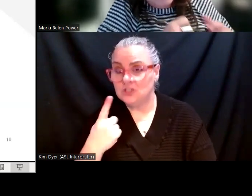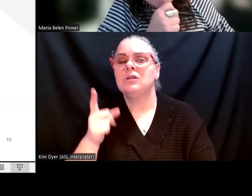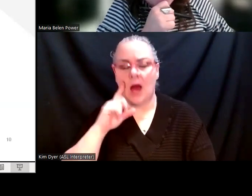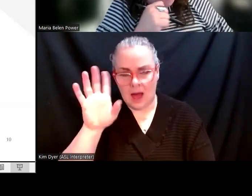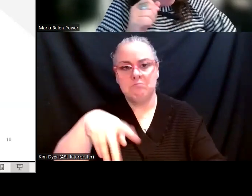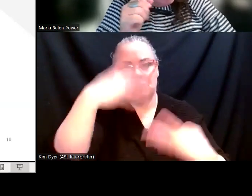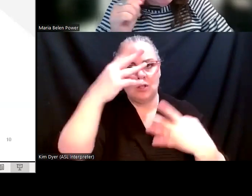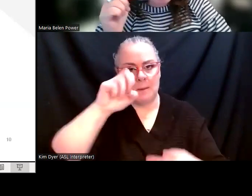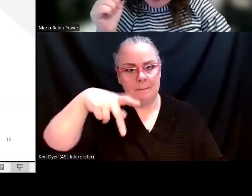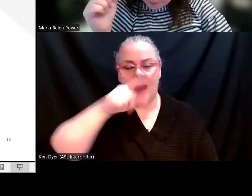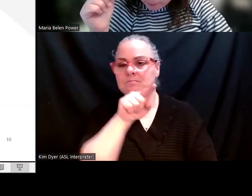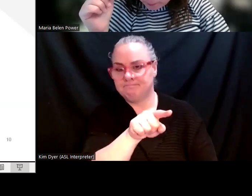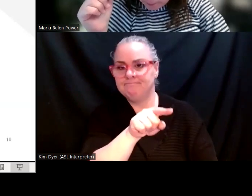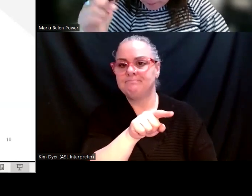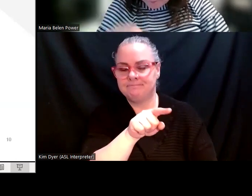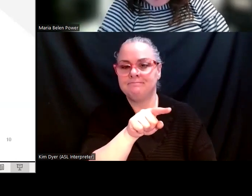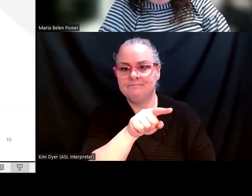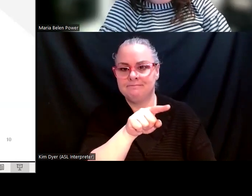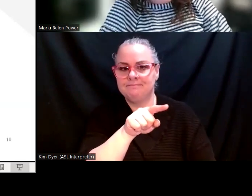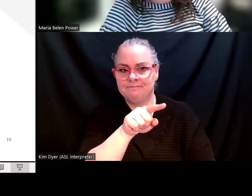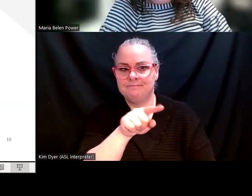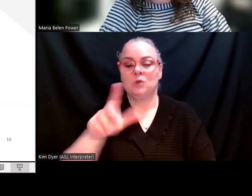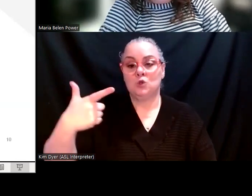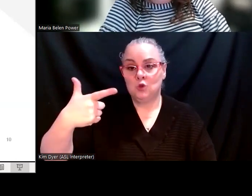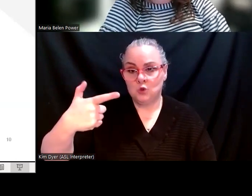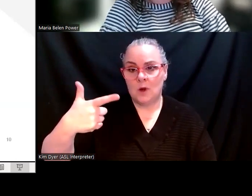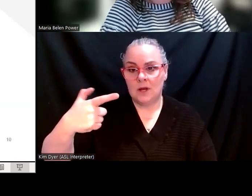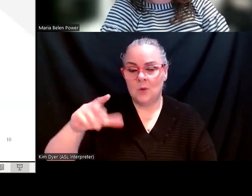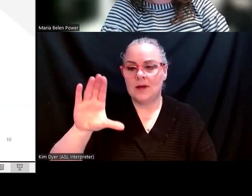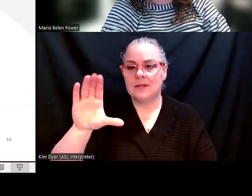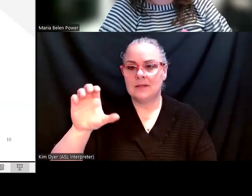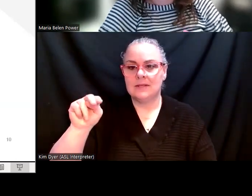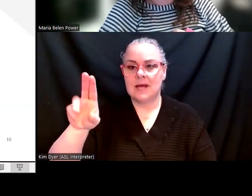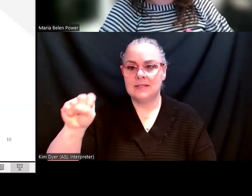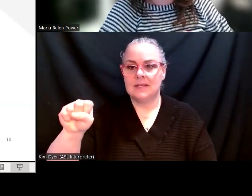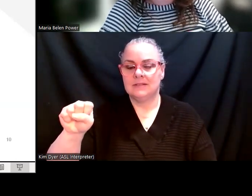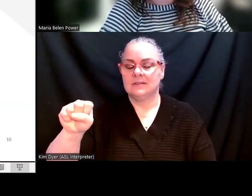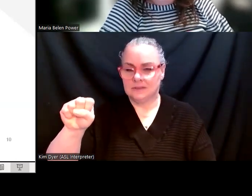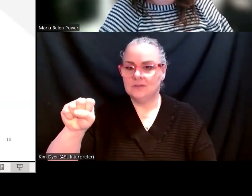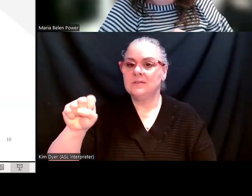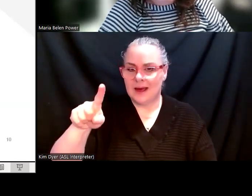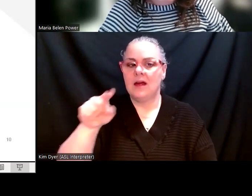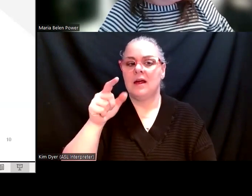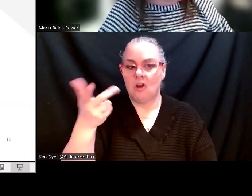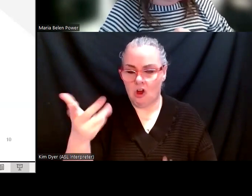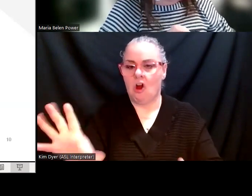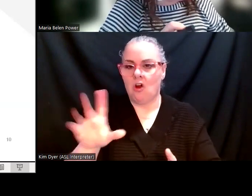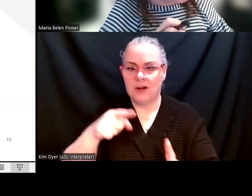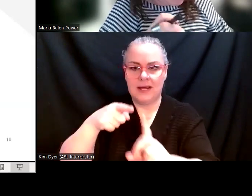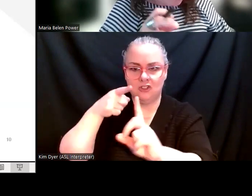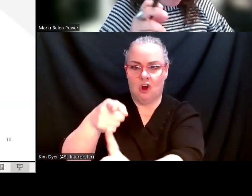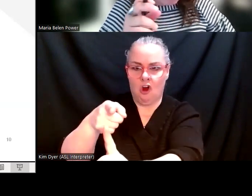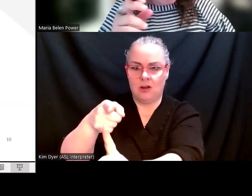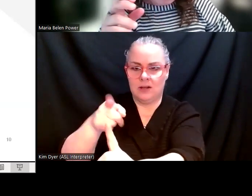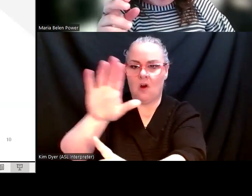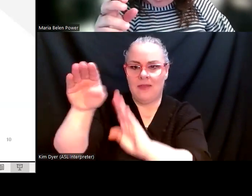our map and that list. And there are 21 census tracts in New Bedford that are targeted on